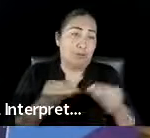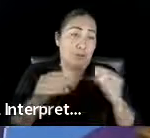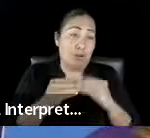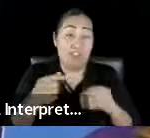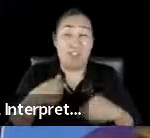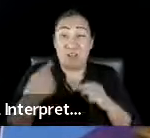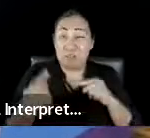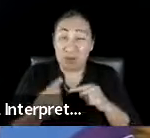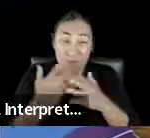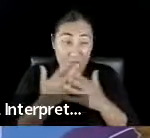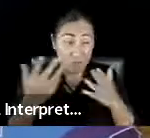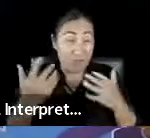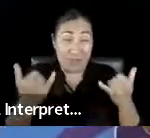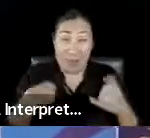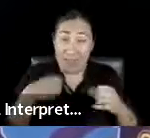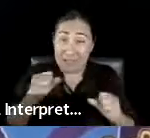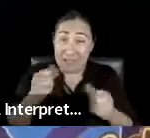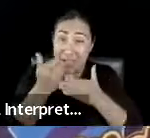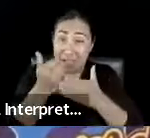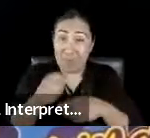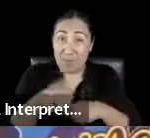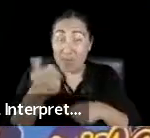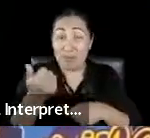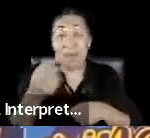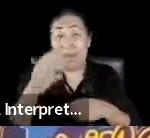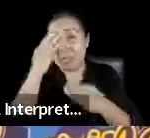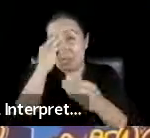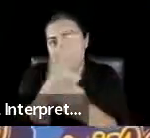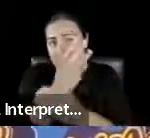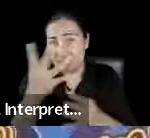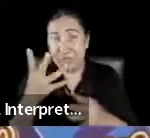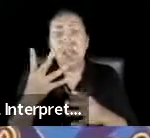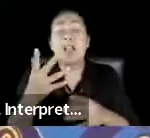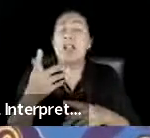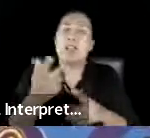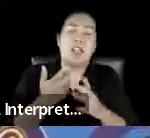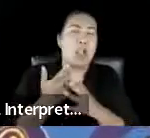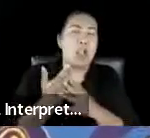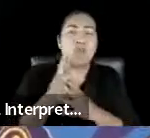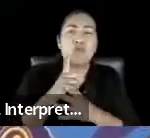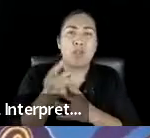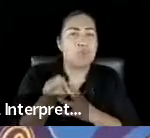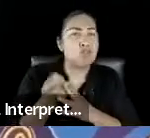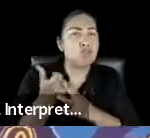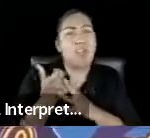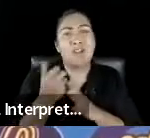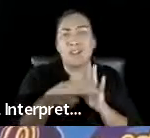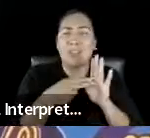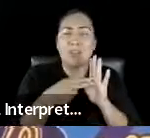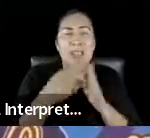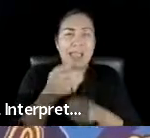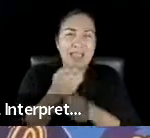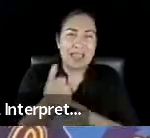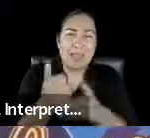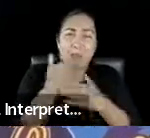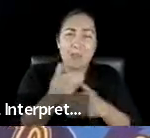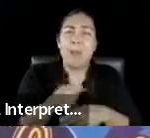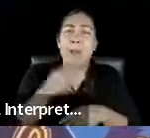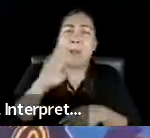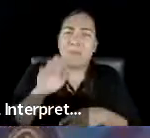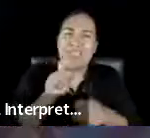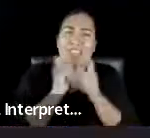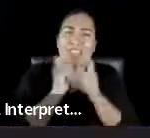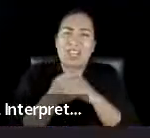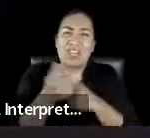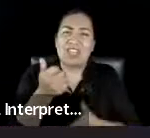can help others like me by spreading information and getting rid of stigma in my community, and give the help I received. Be the change to help yourself and